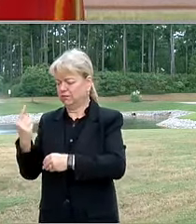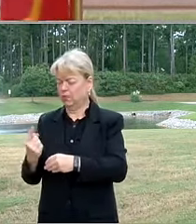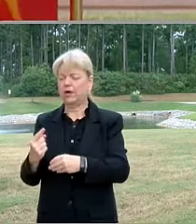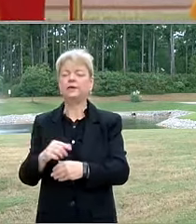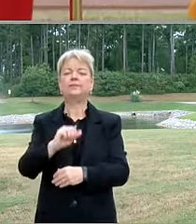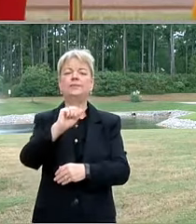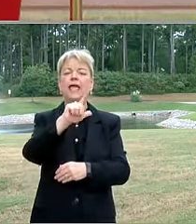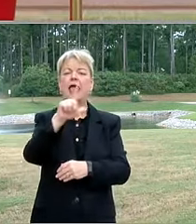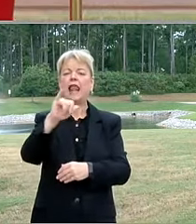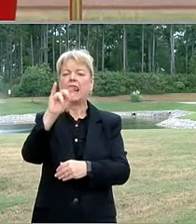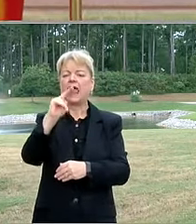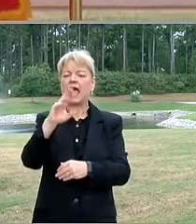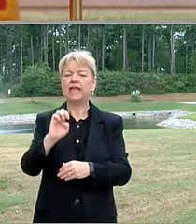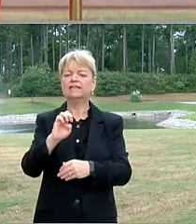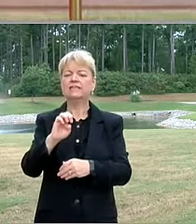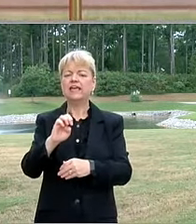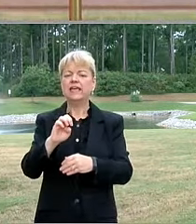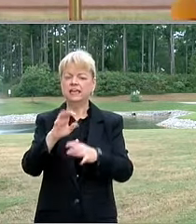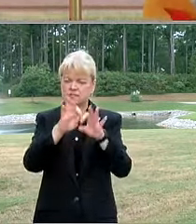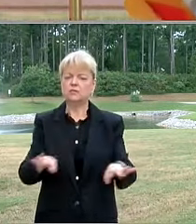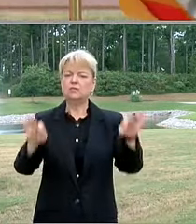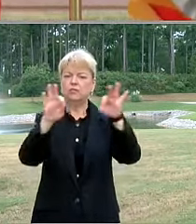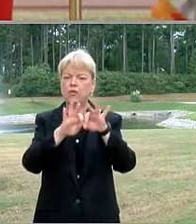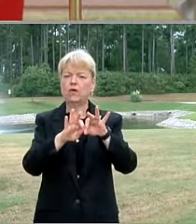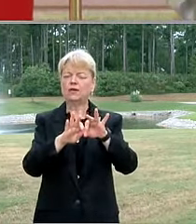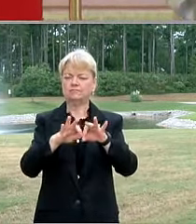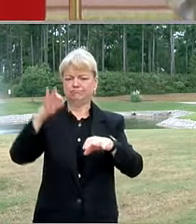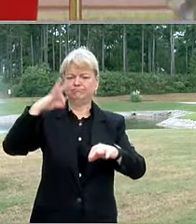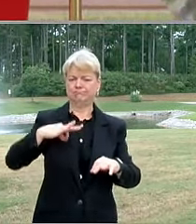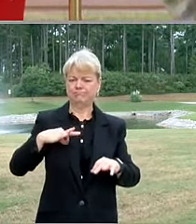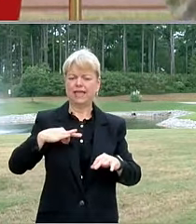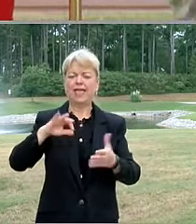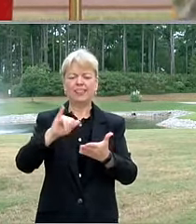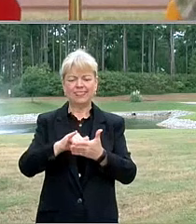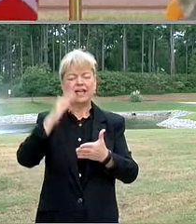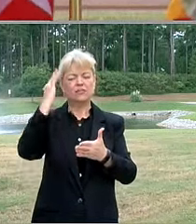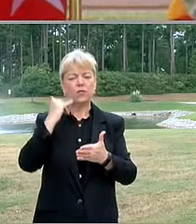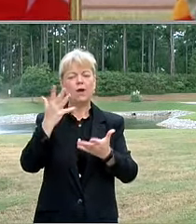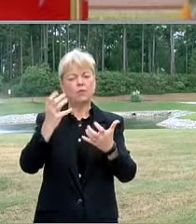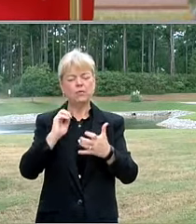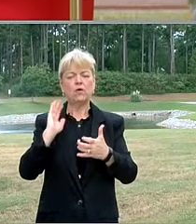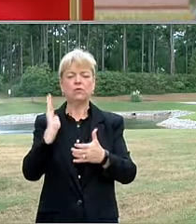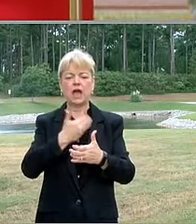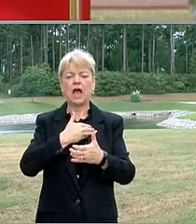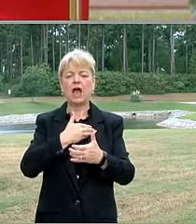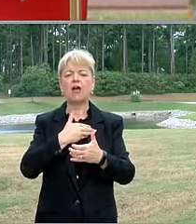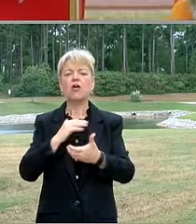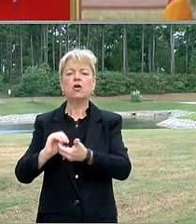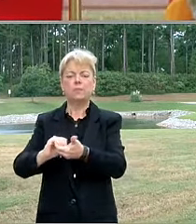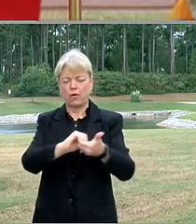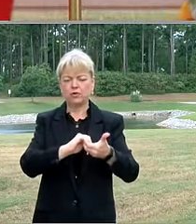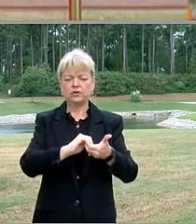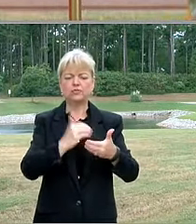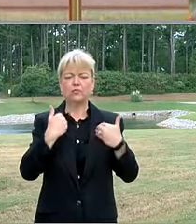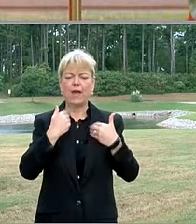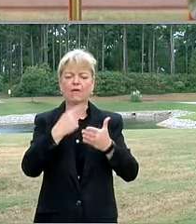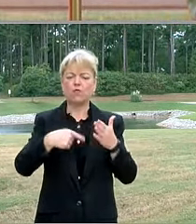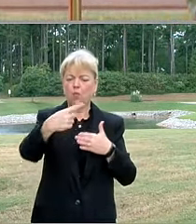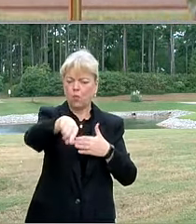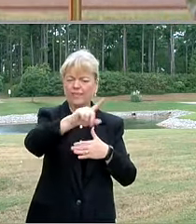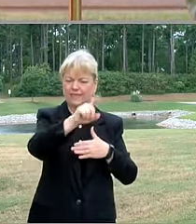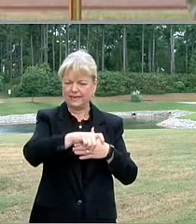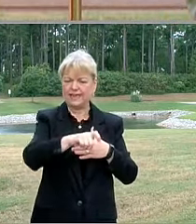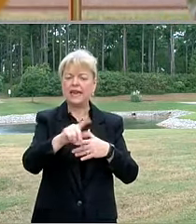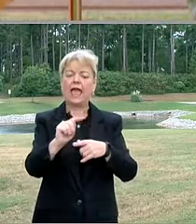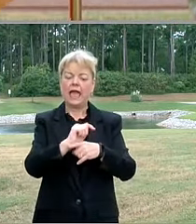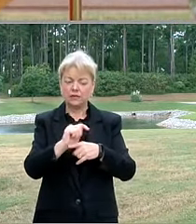critical strategic advantage. That's why it's imperative that our partners are equipped with what we need them to have, and they are trained to the standards we need them